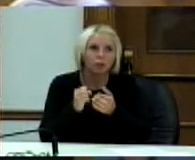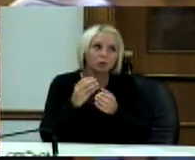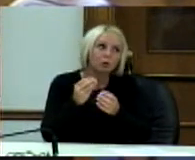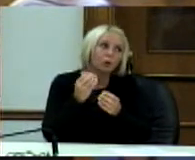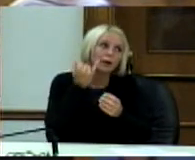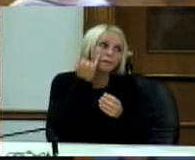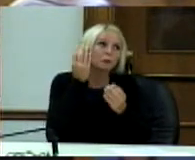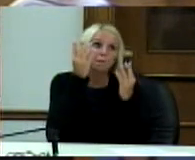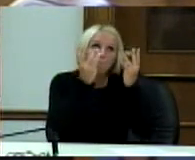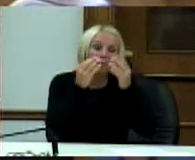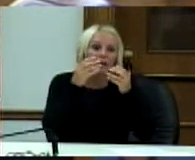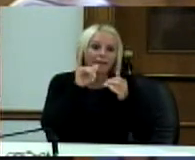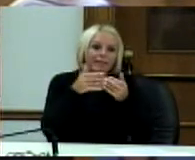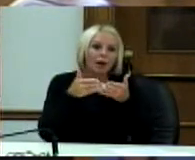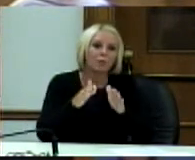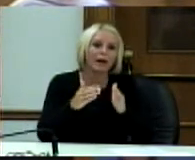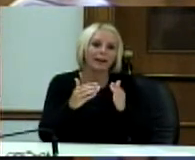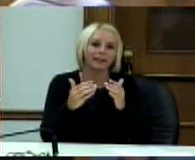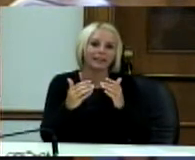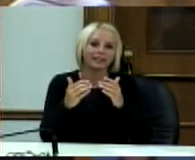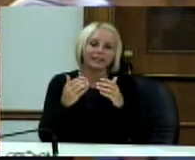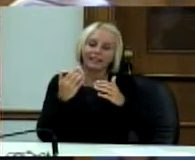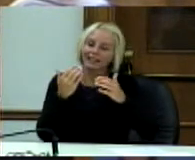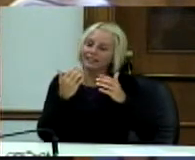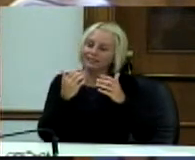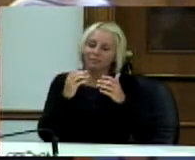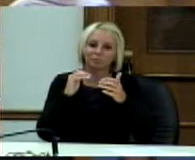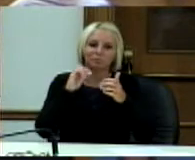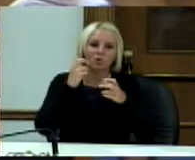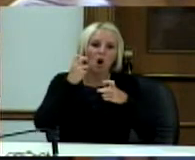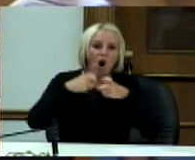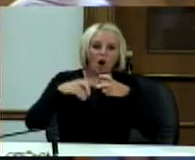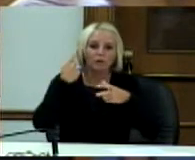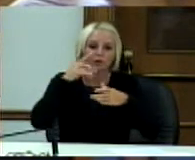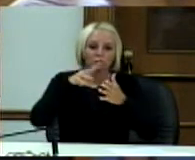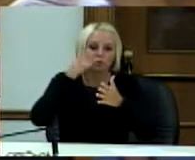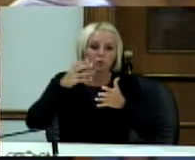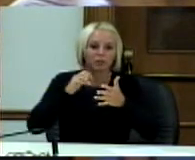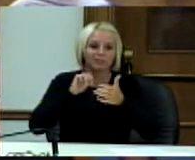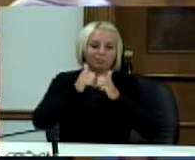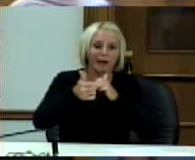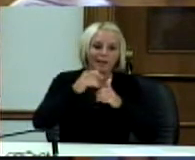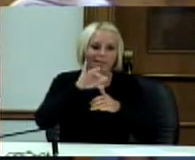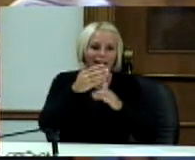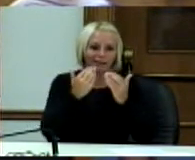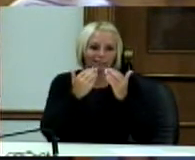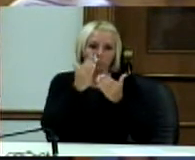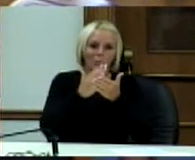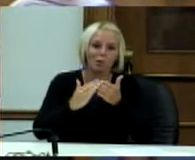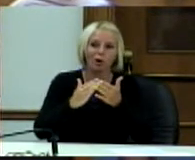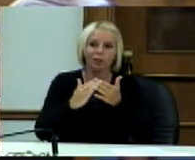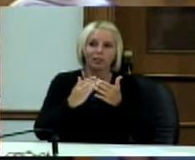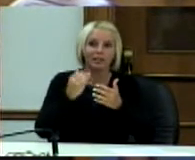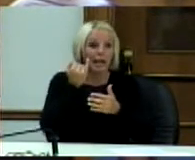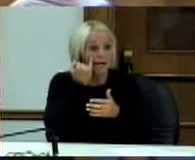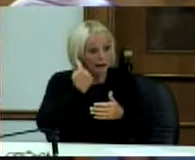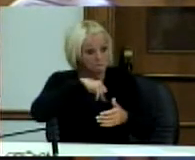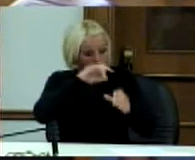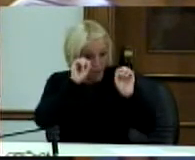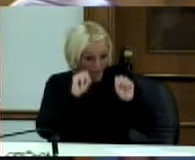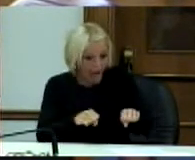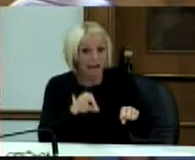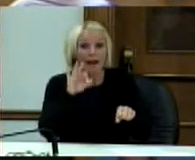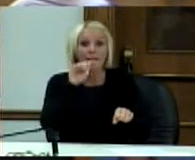of it that way, that layer is really hard to get students beyond and successful in. So if we can do that,